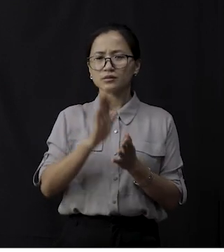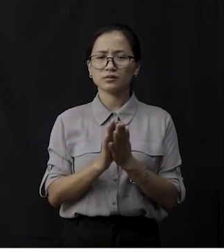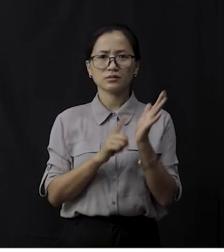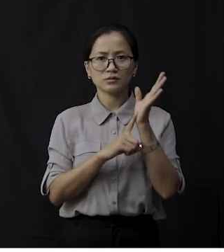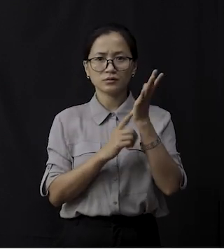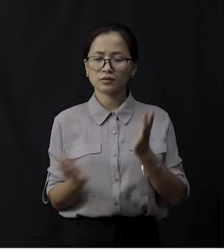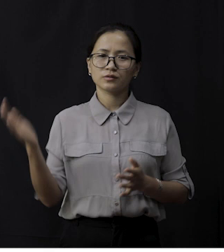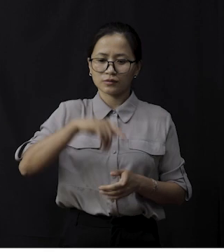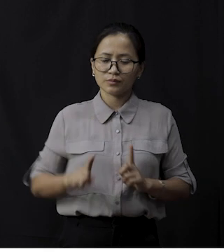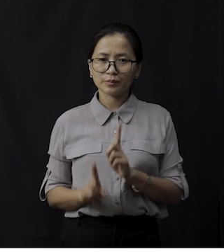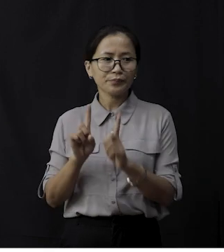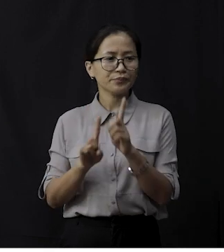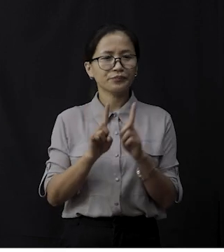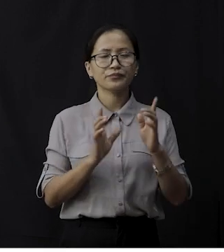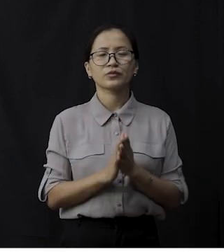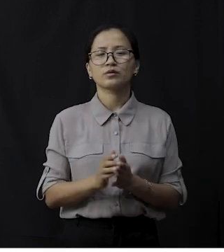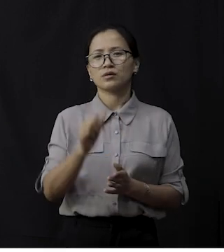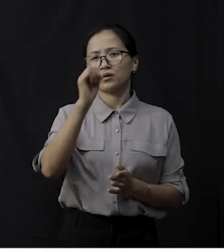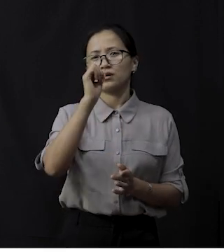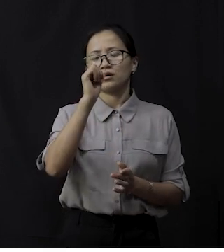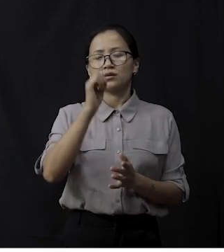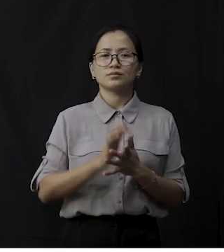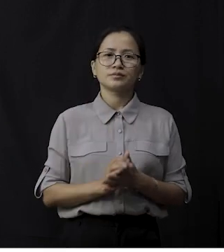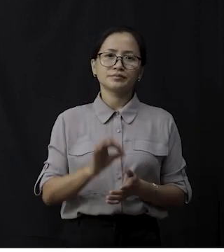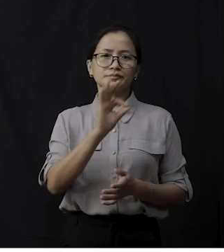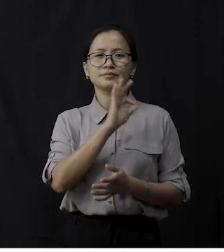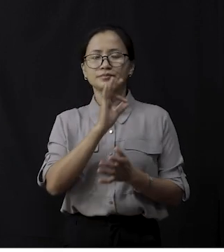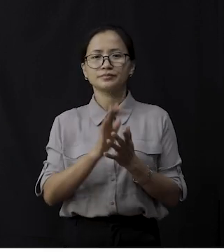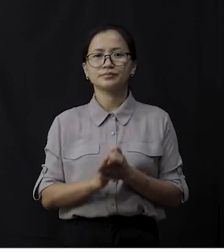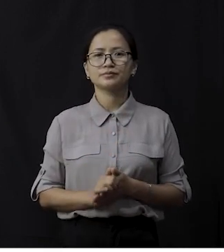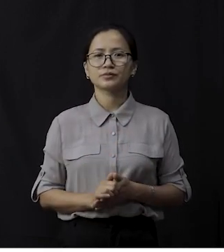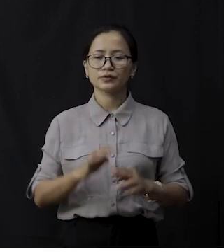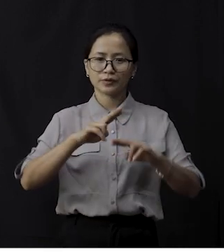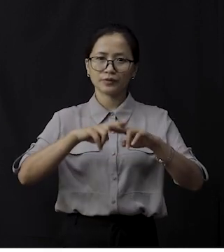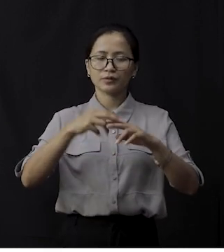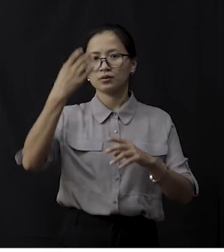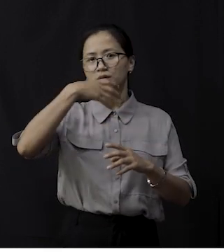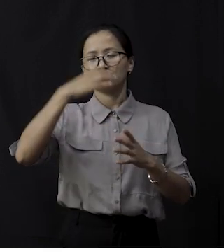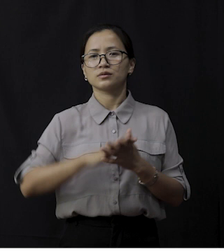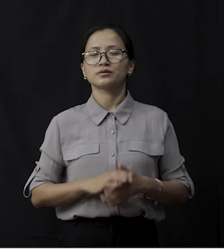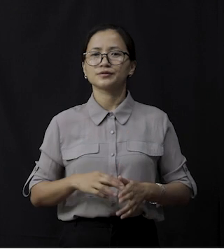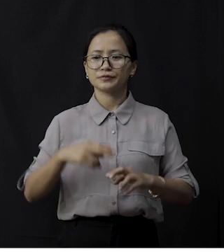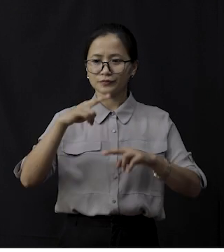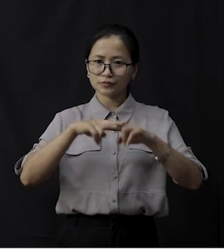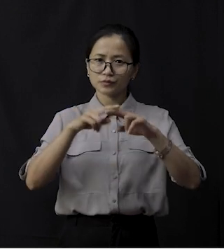right? You have the yummy juice coming from, the juice comes from fruits, and the fruits come